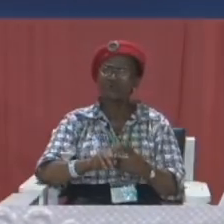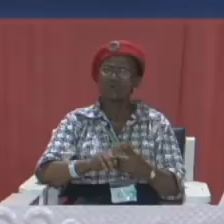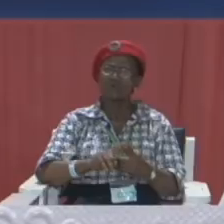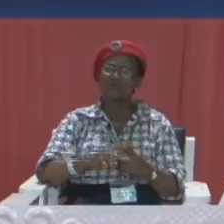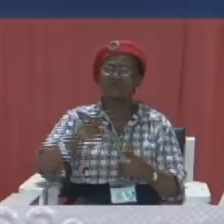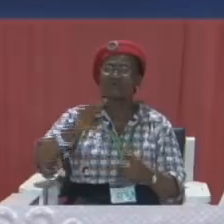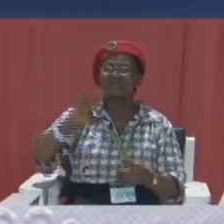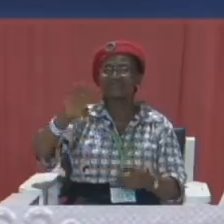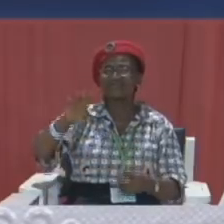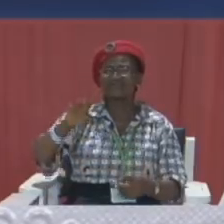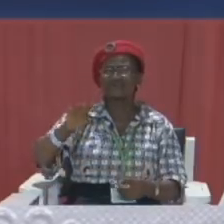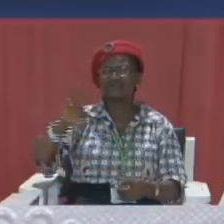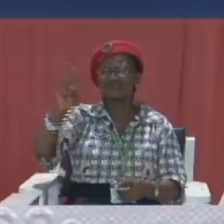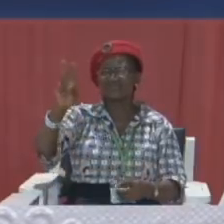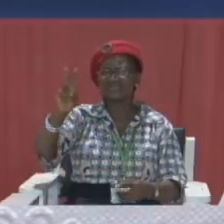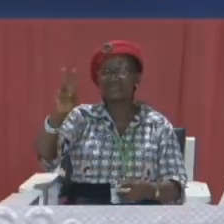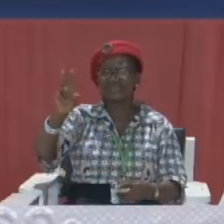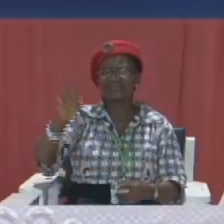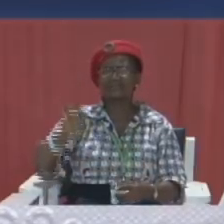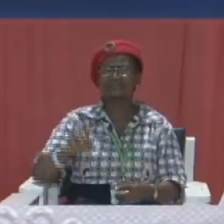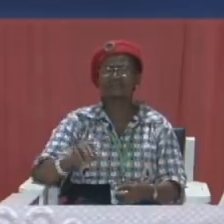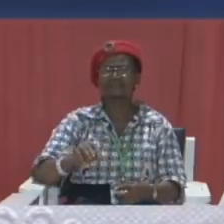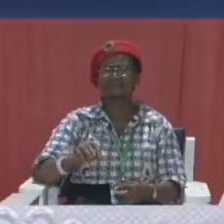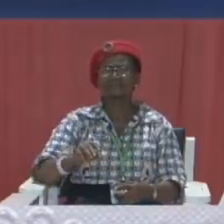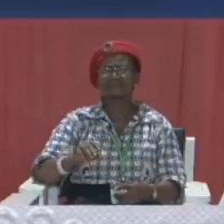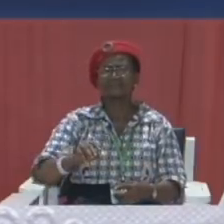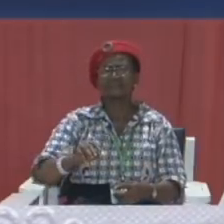16, Luke chapter 2, from verse